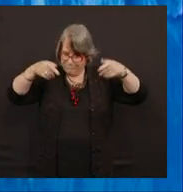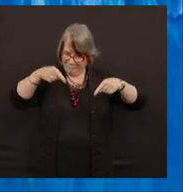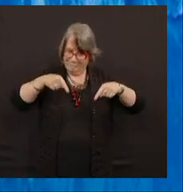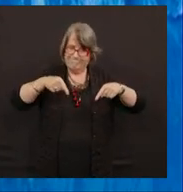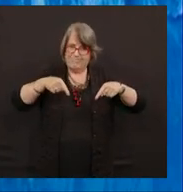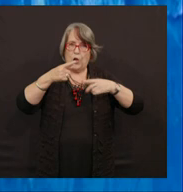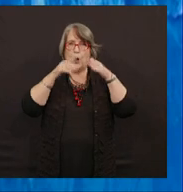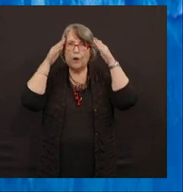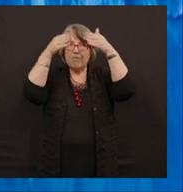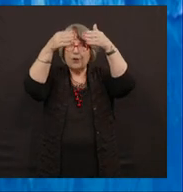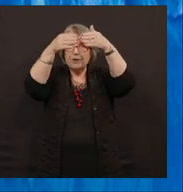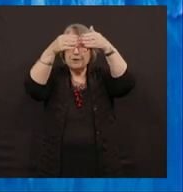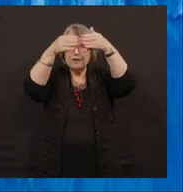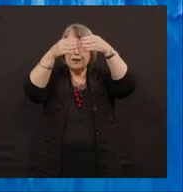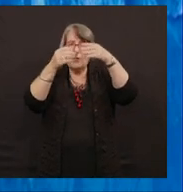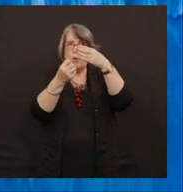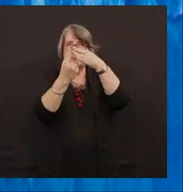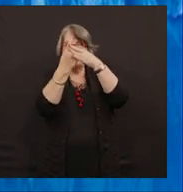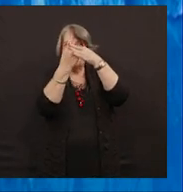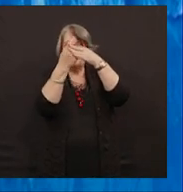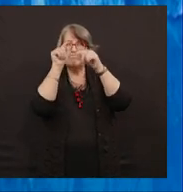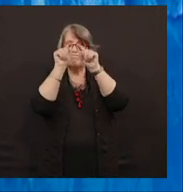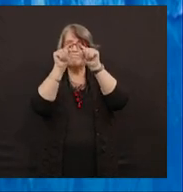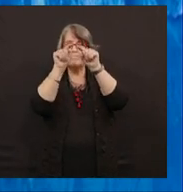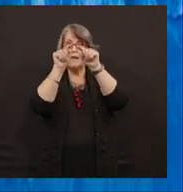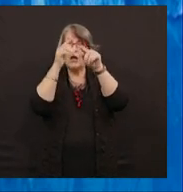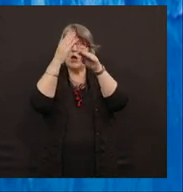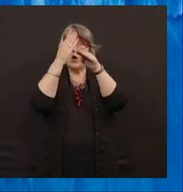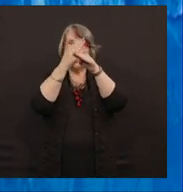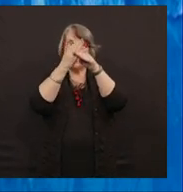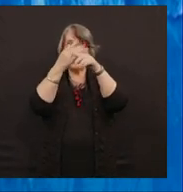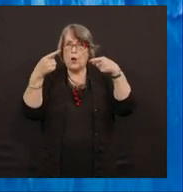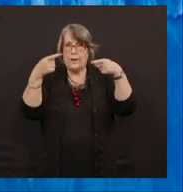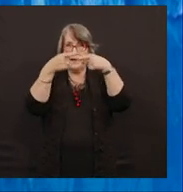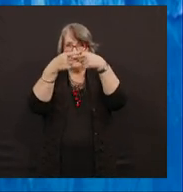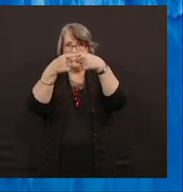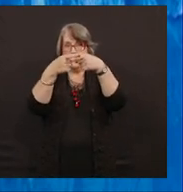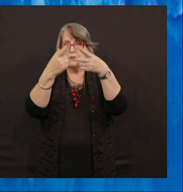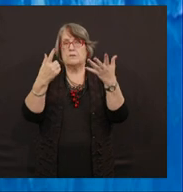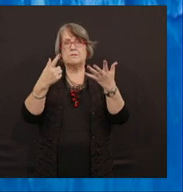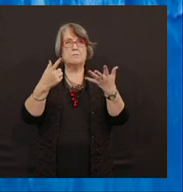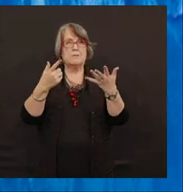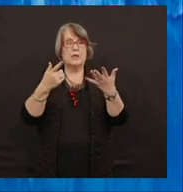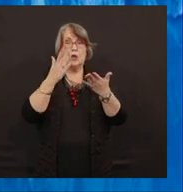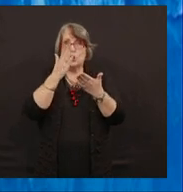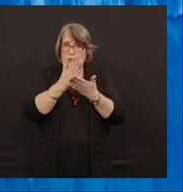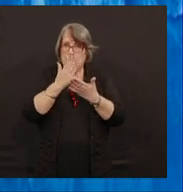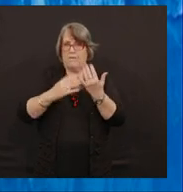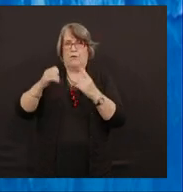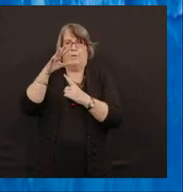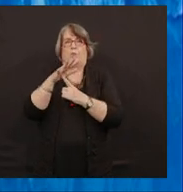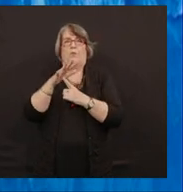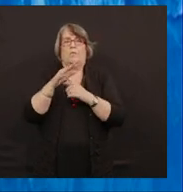focus on the tip, the things that poke out the top. Working on the intersections is really